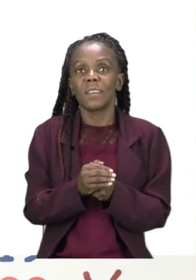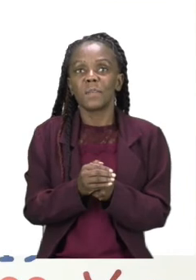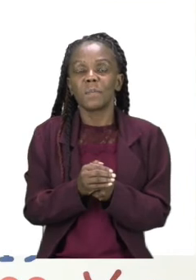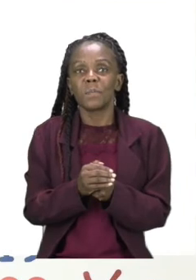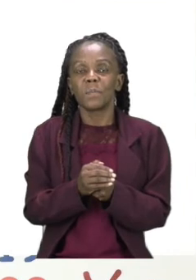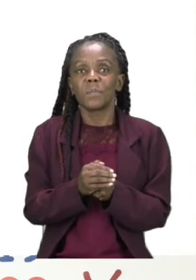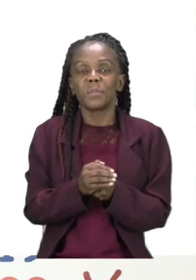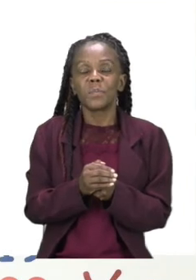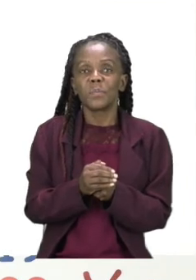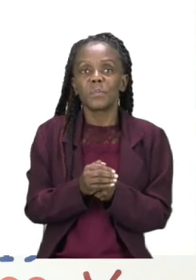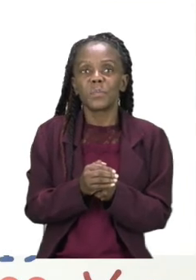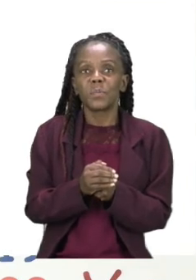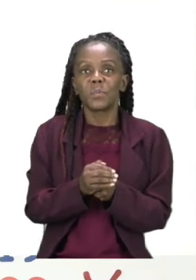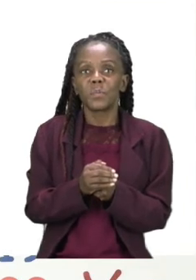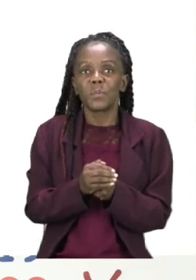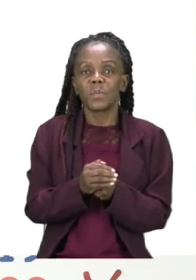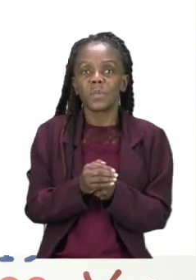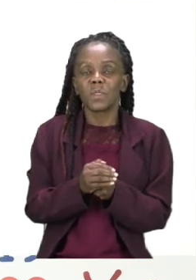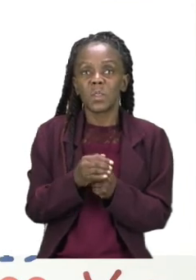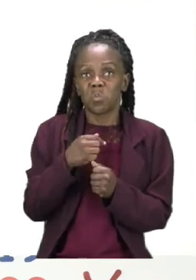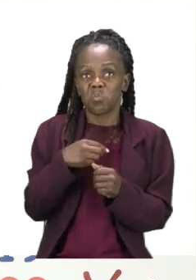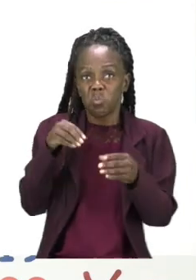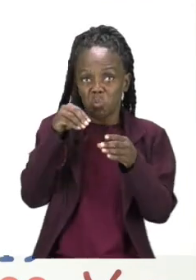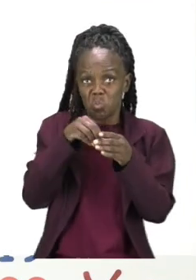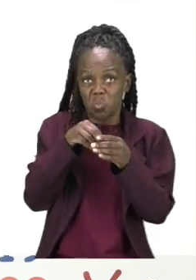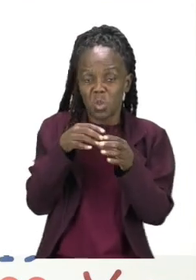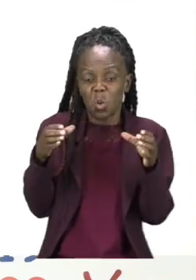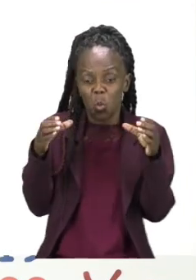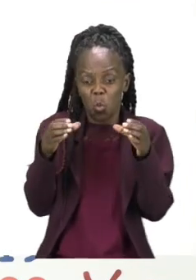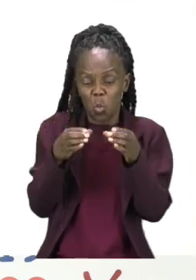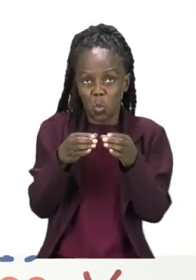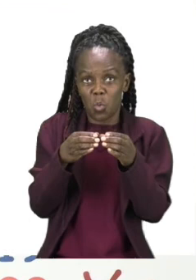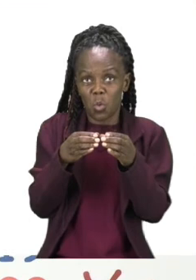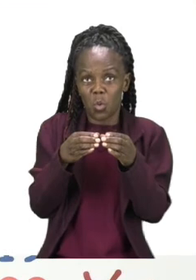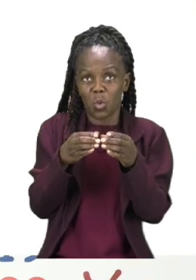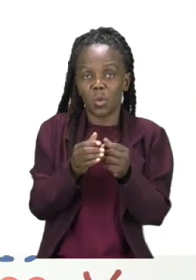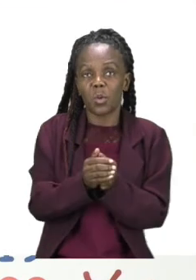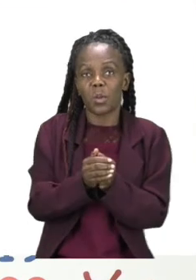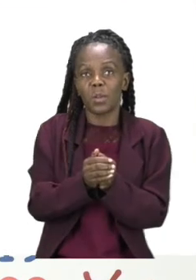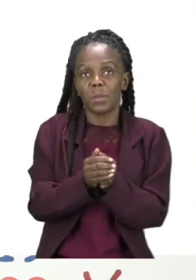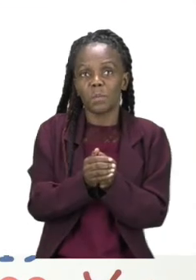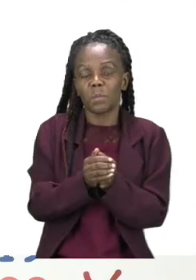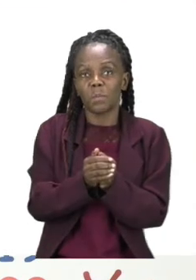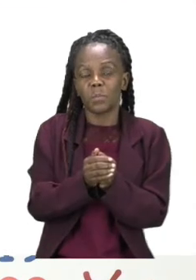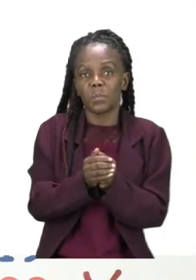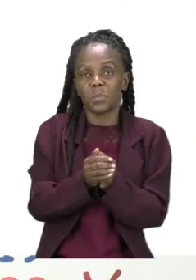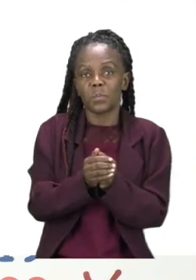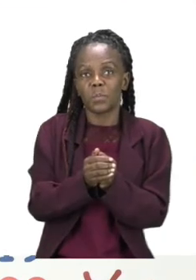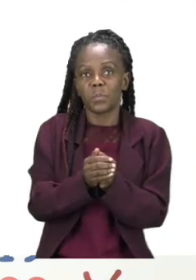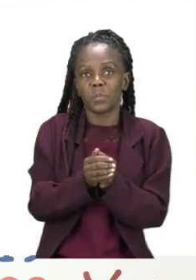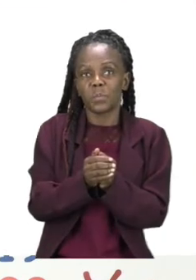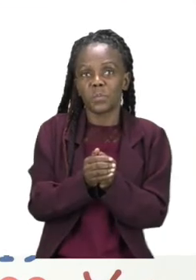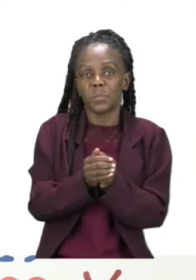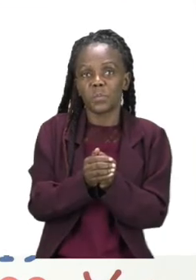But if we are a part of the group, meaning that we are also there in that group, we point